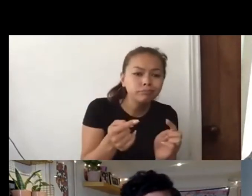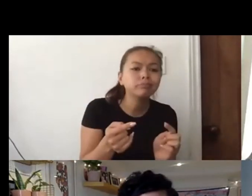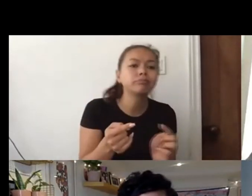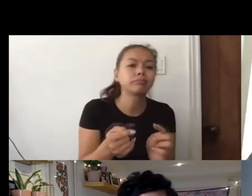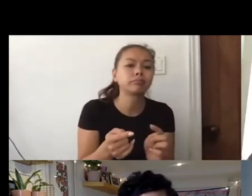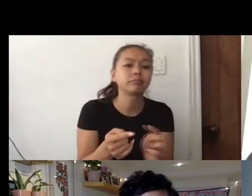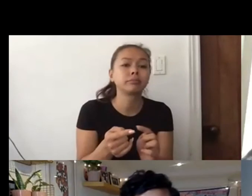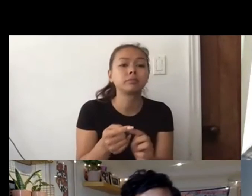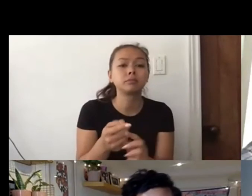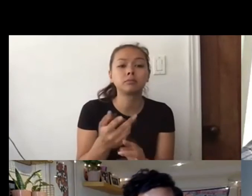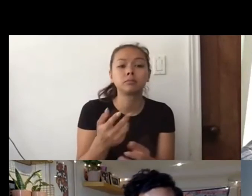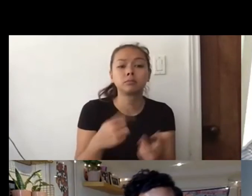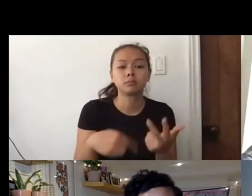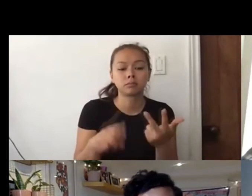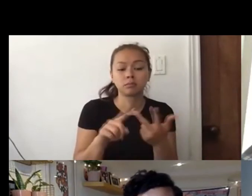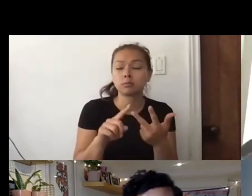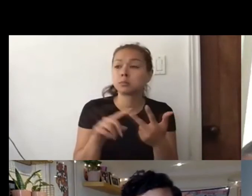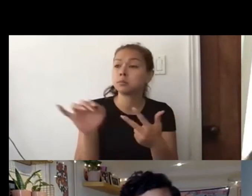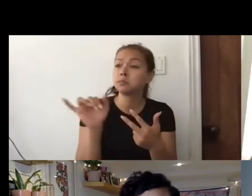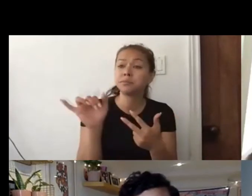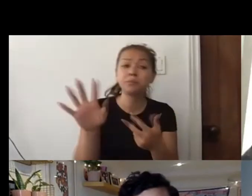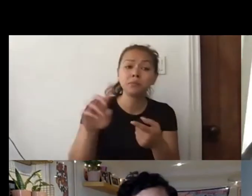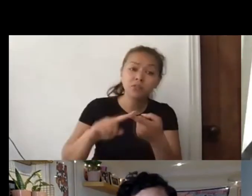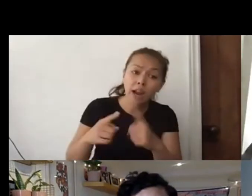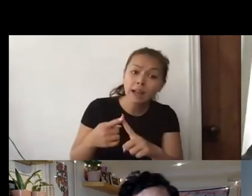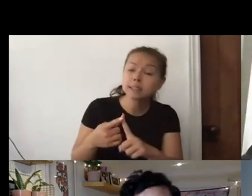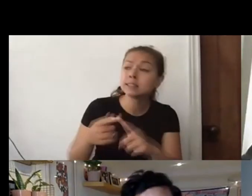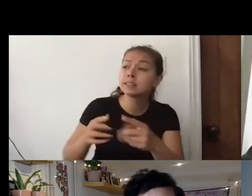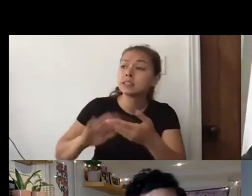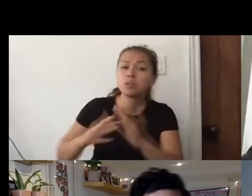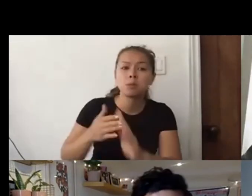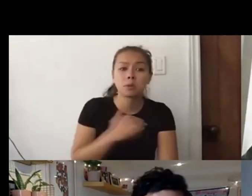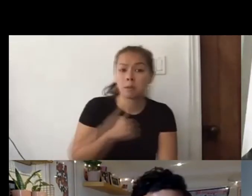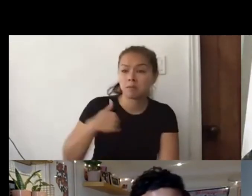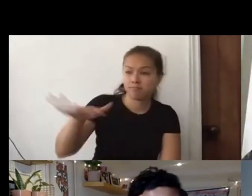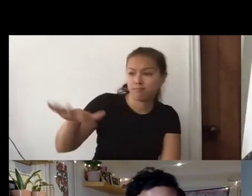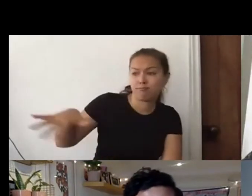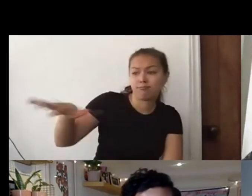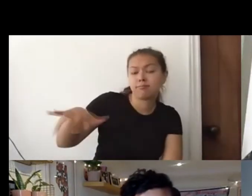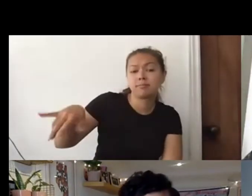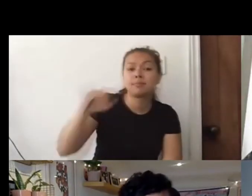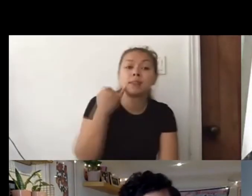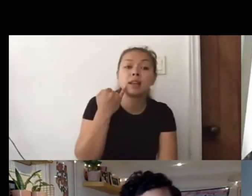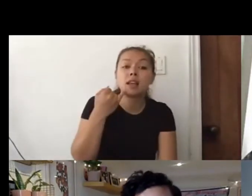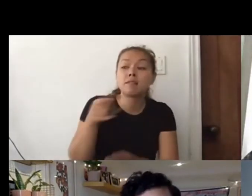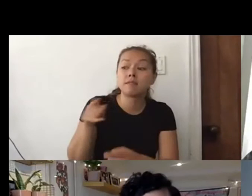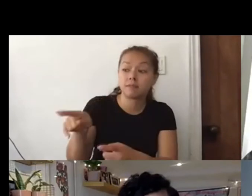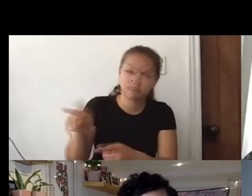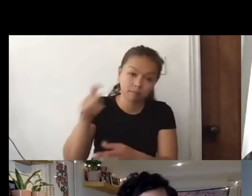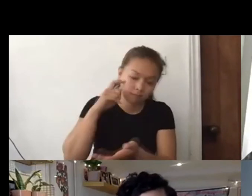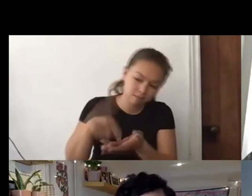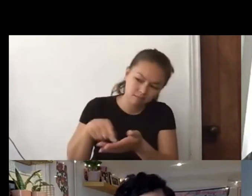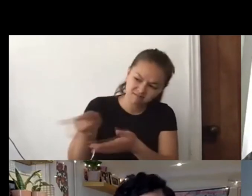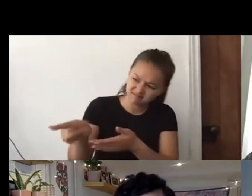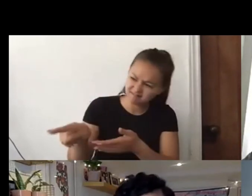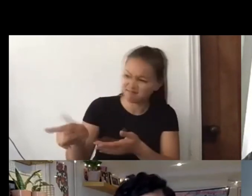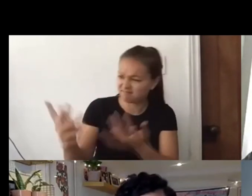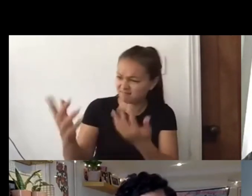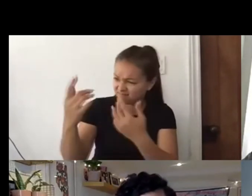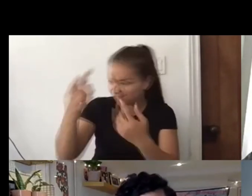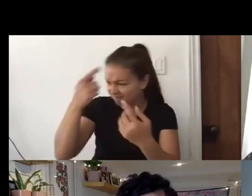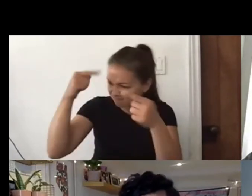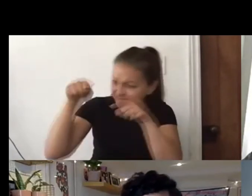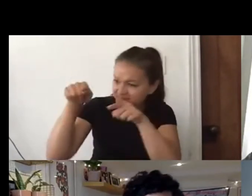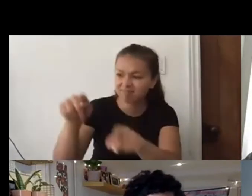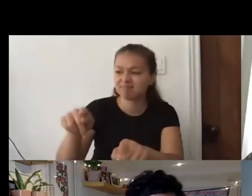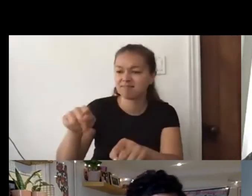your friends and community members who are also partaking in those harmful, toxic, masculine behaviors